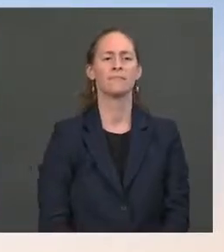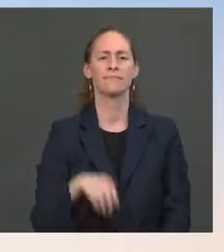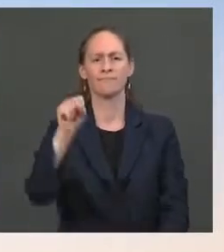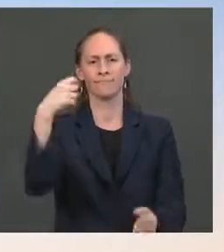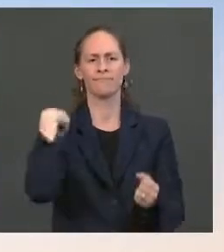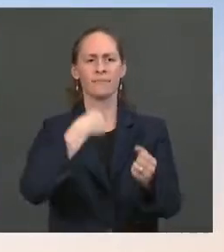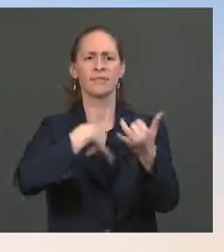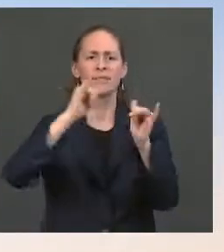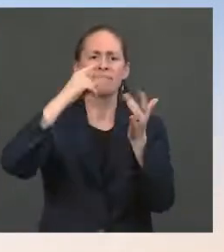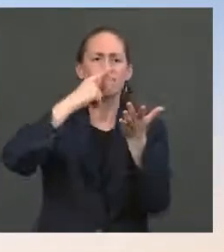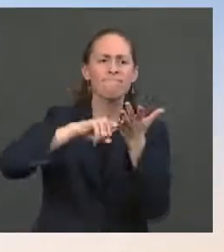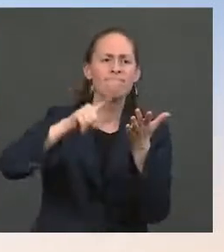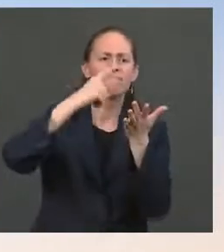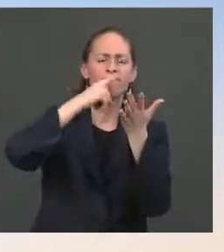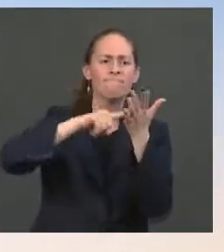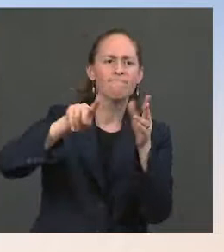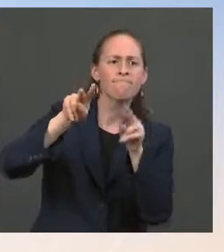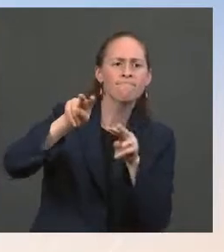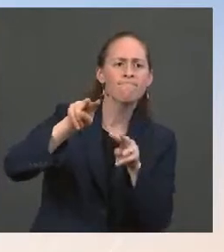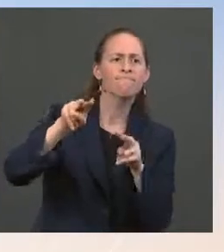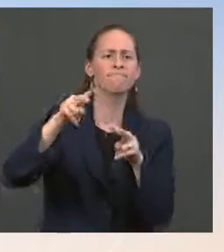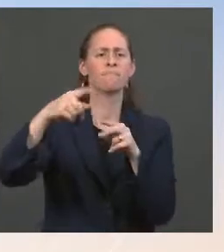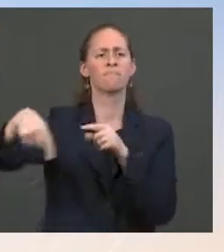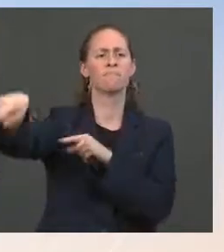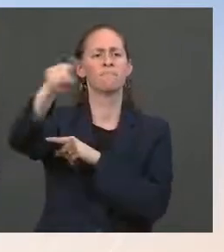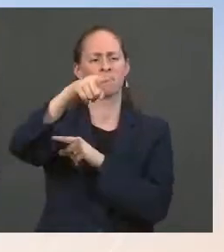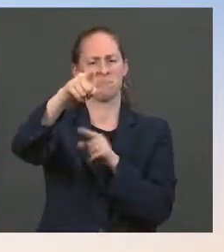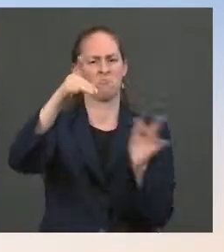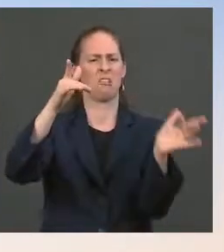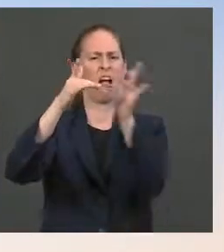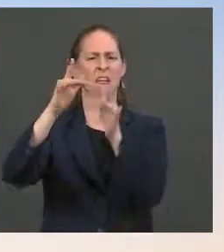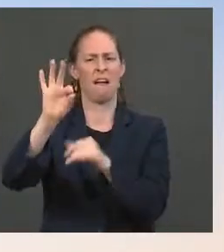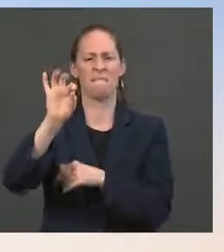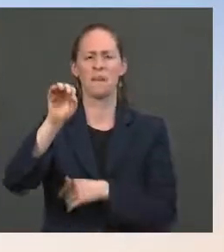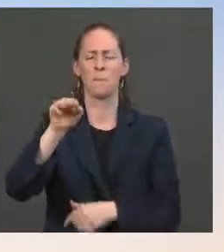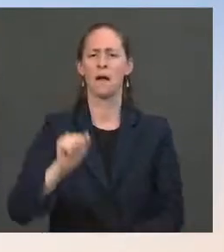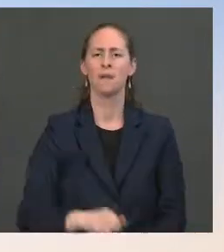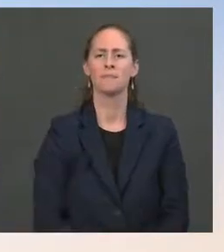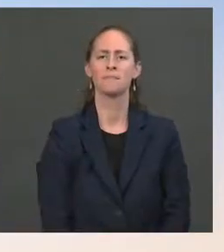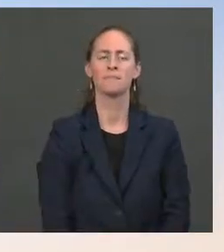and his team, but I would point you to FEMA on that if there's an update. And the administration's